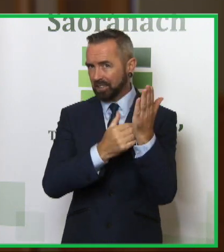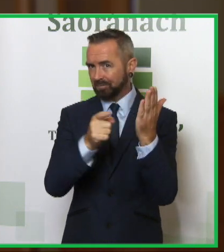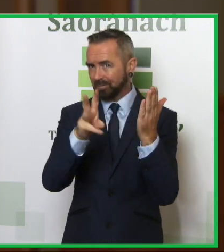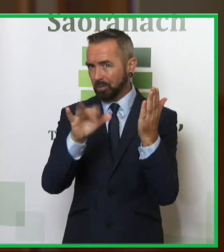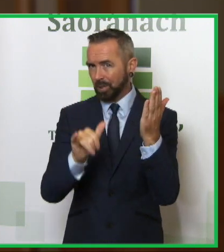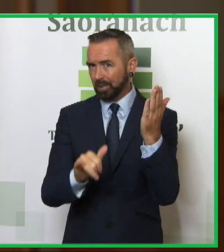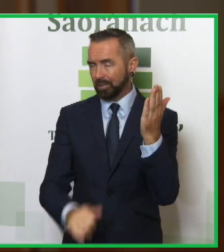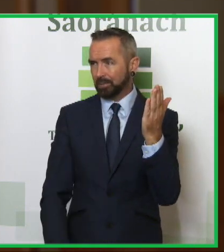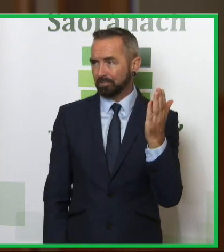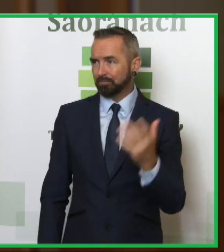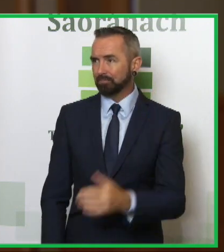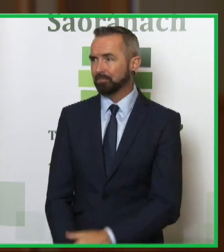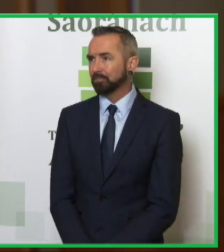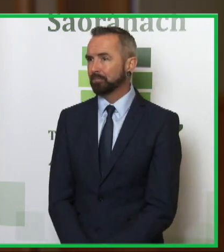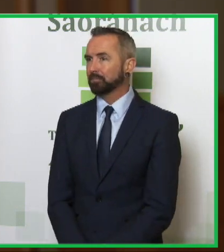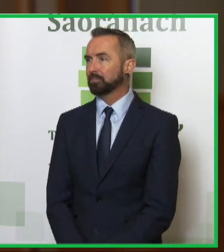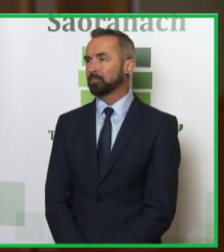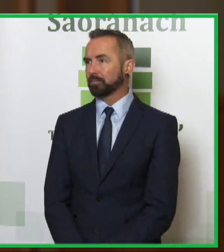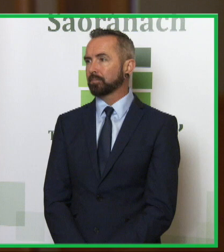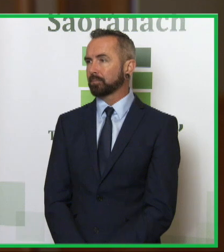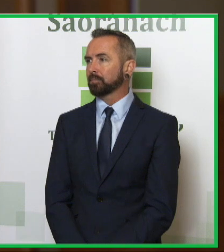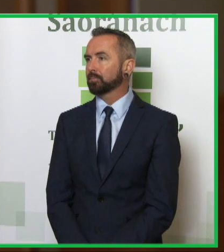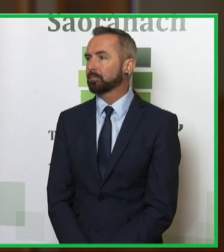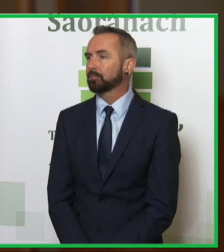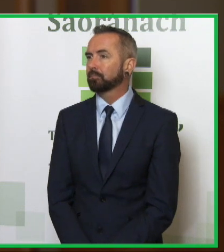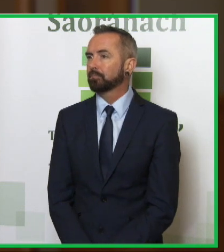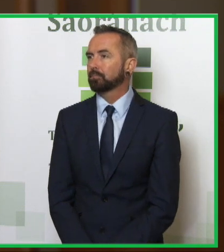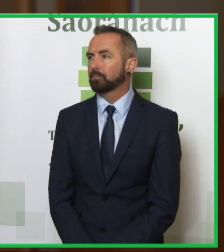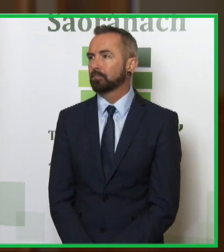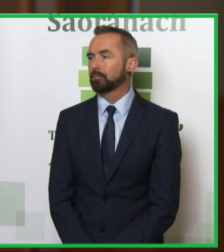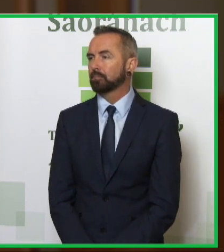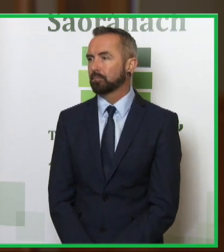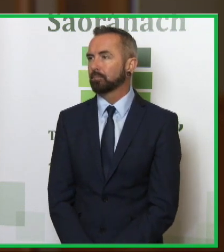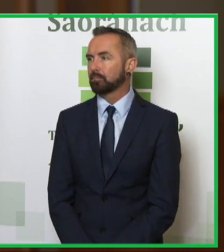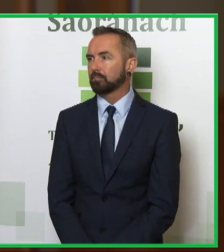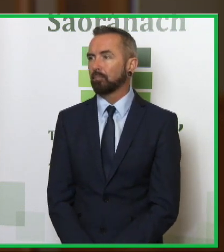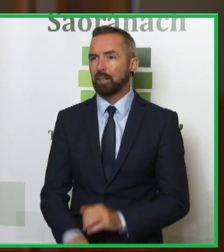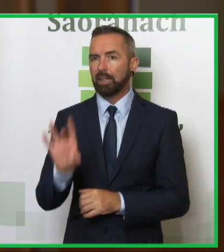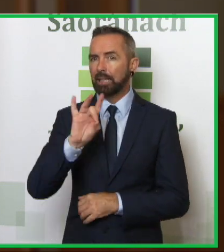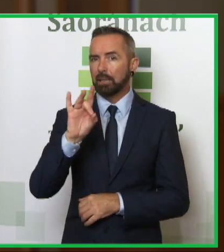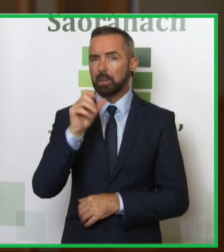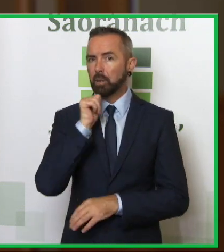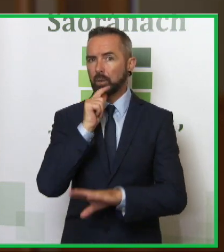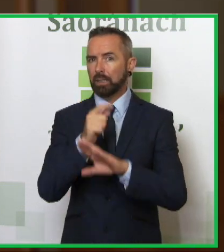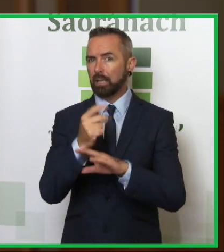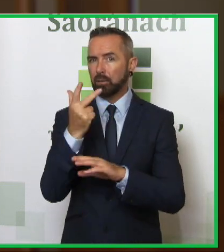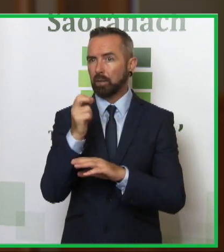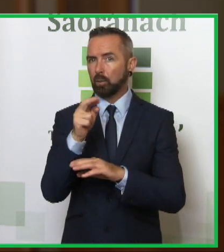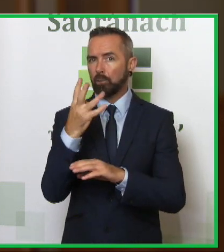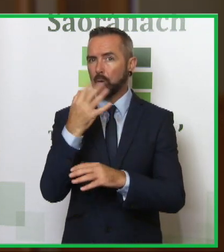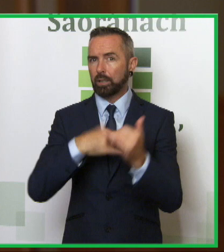we didn't even, I think it didn't appear 3 or 4 years ago, and now it's quite